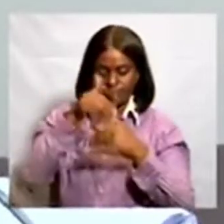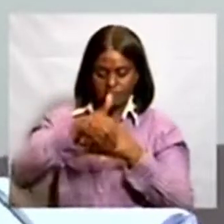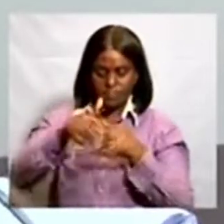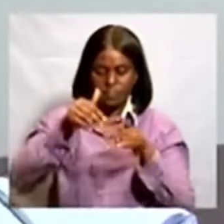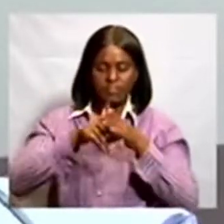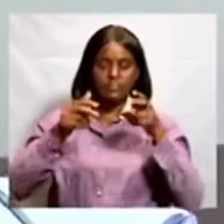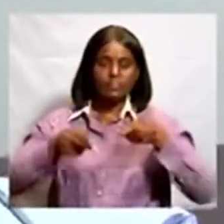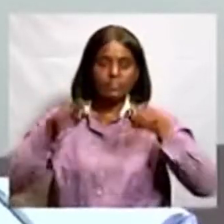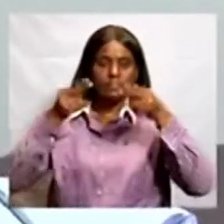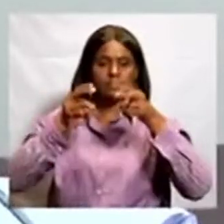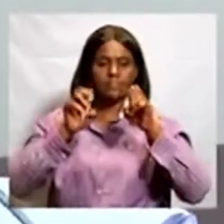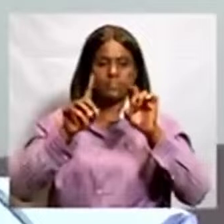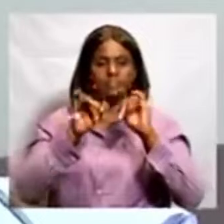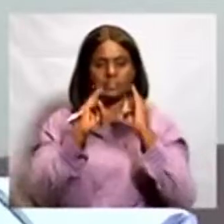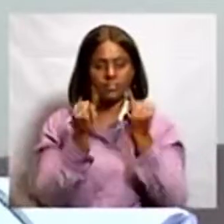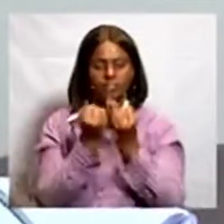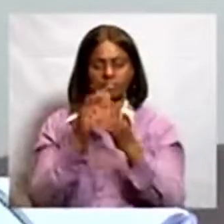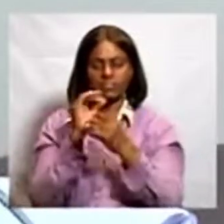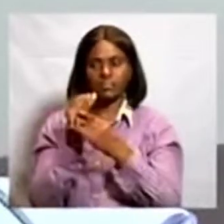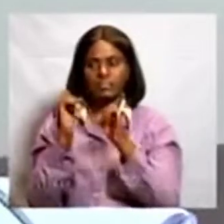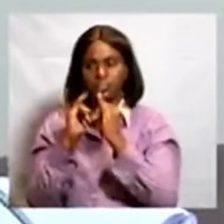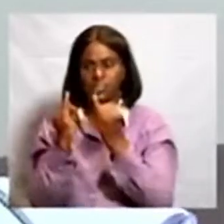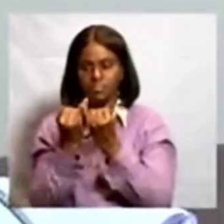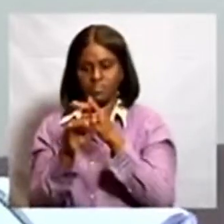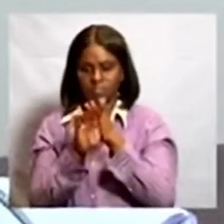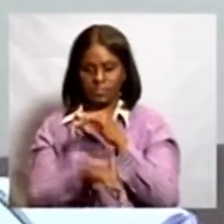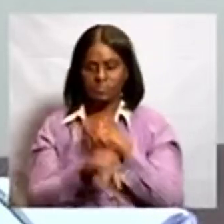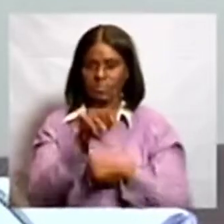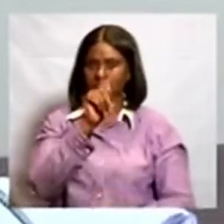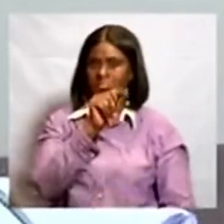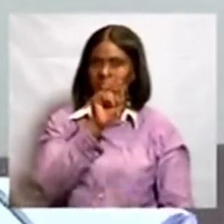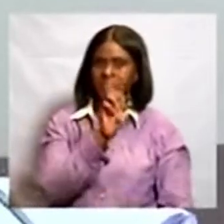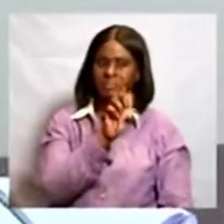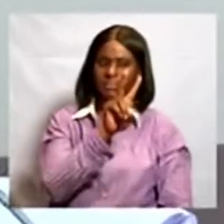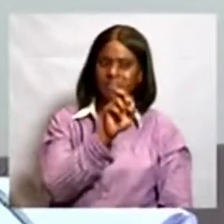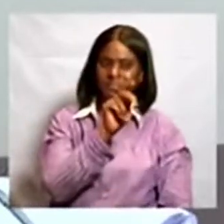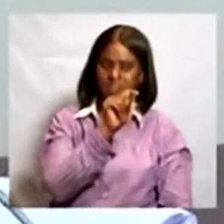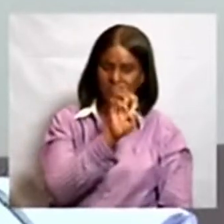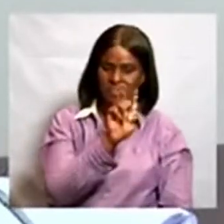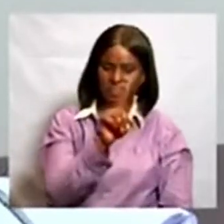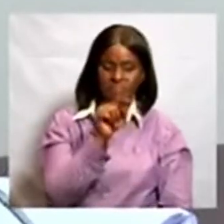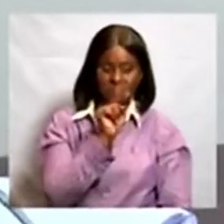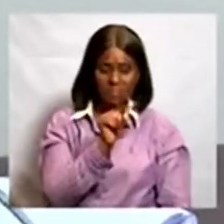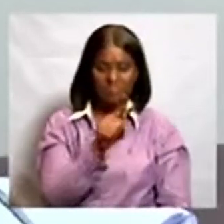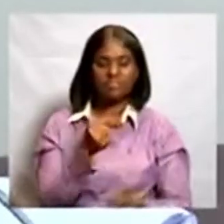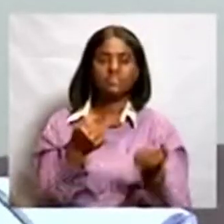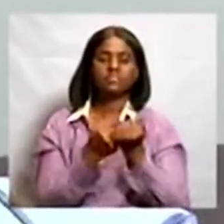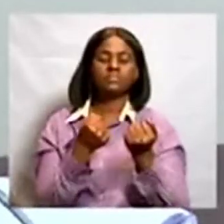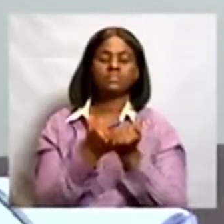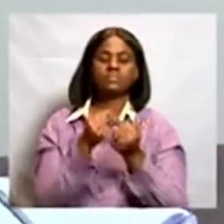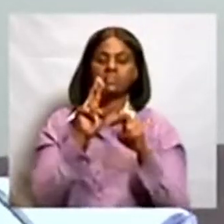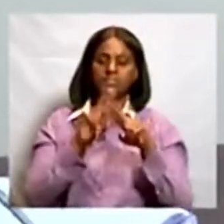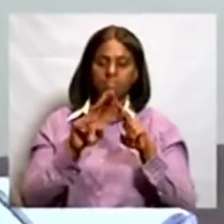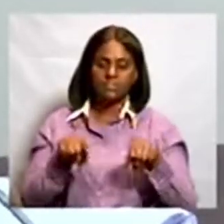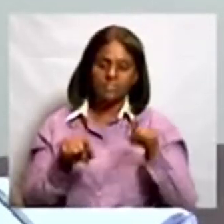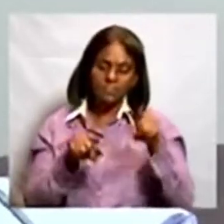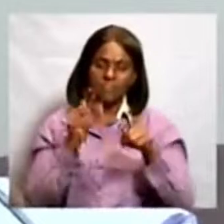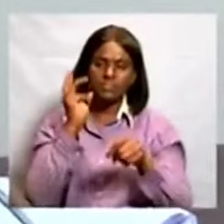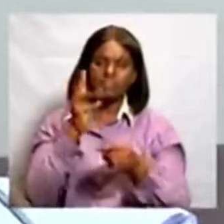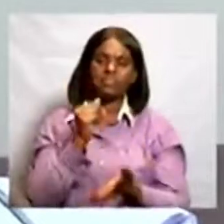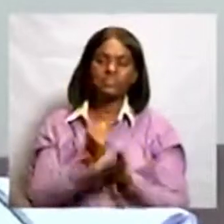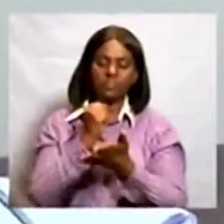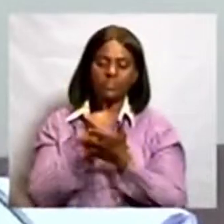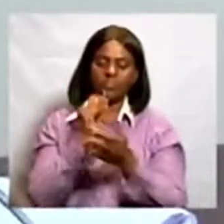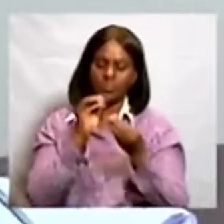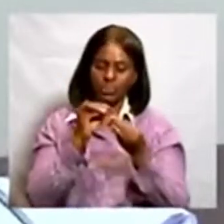education institution or an institution under the TVET Act. So that is supported, Chair. This will help in